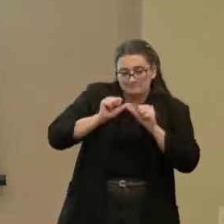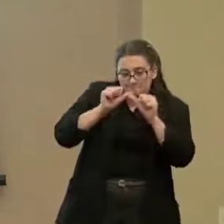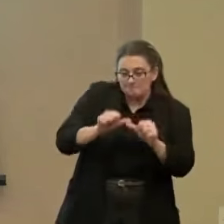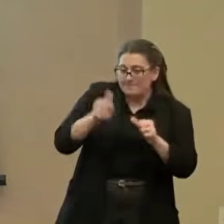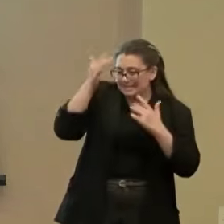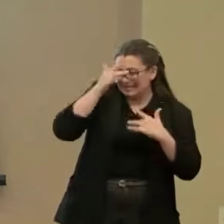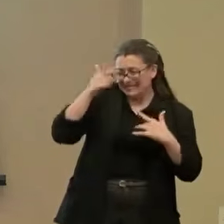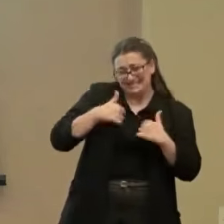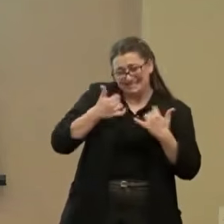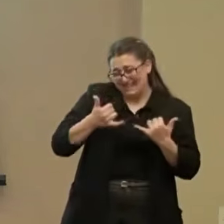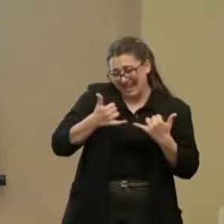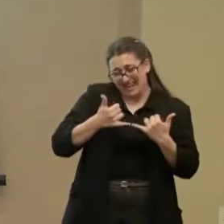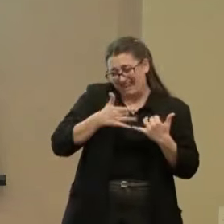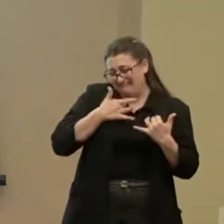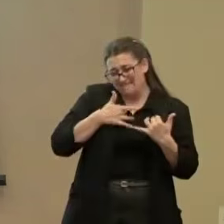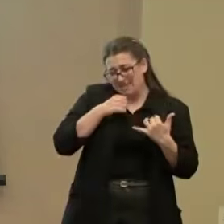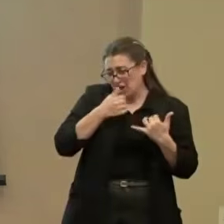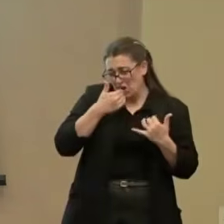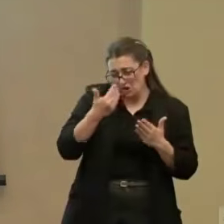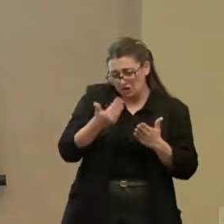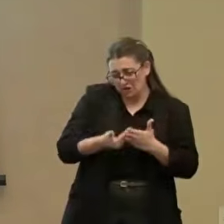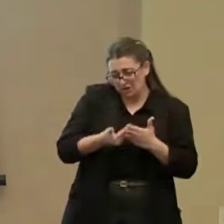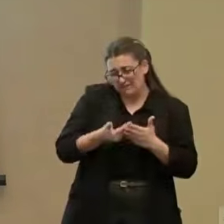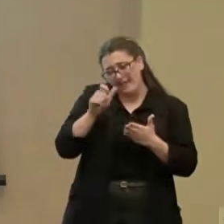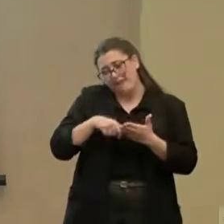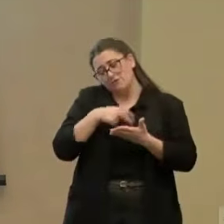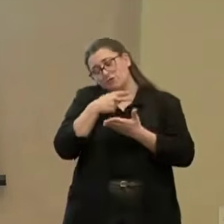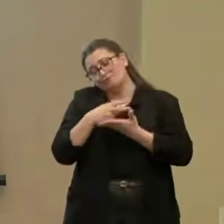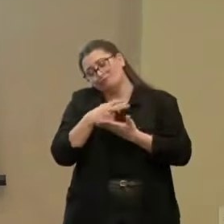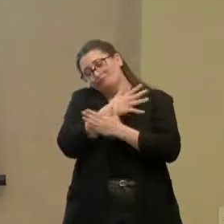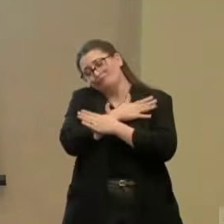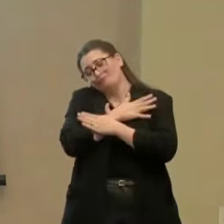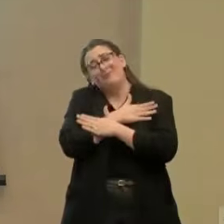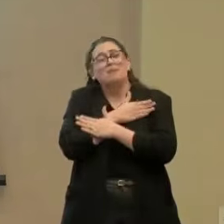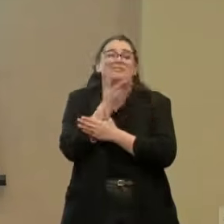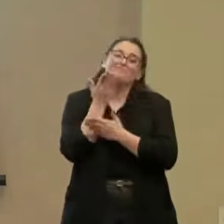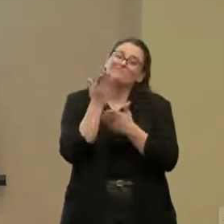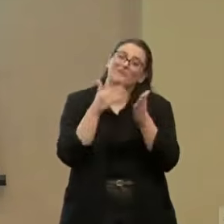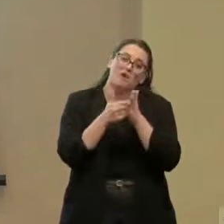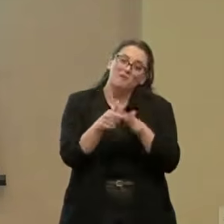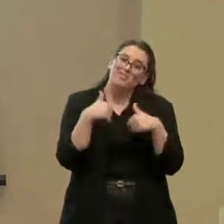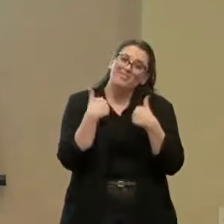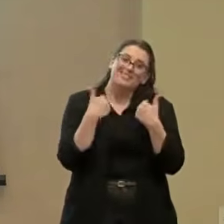need to lay low. And of course, they're not always going to understand at these young ages, but